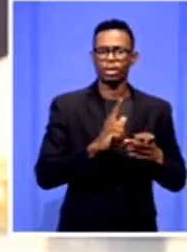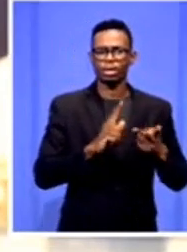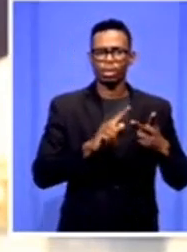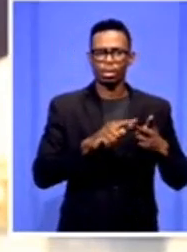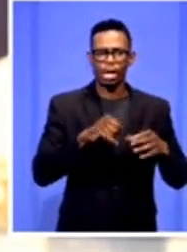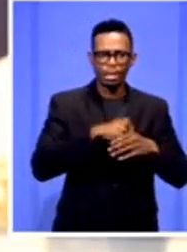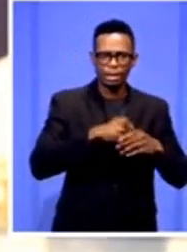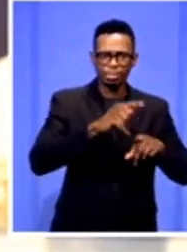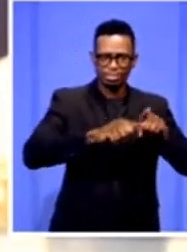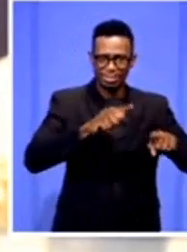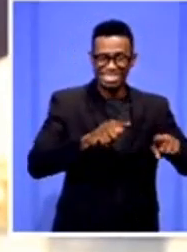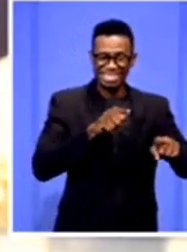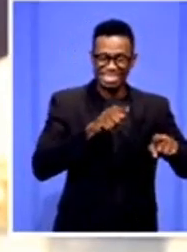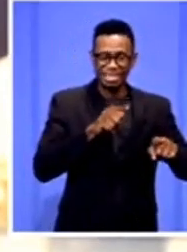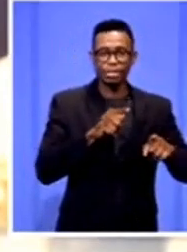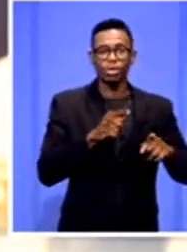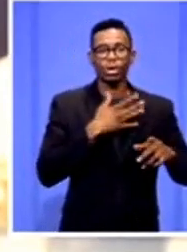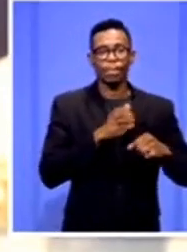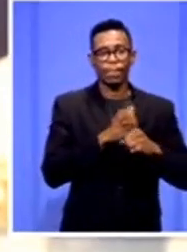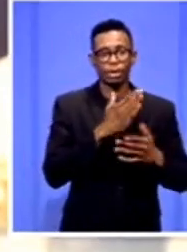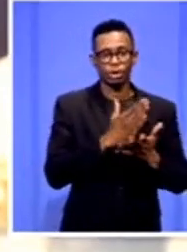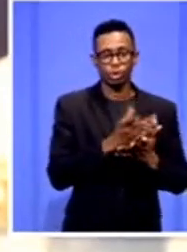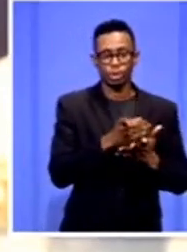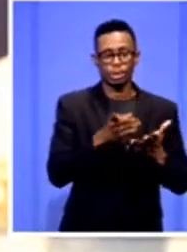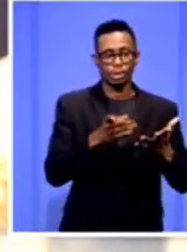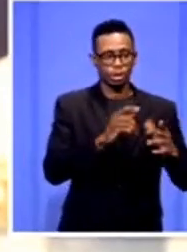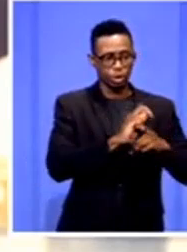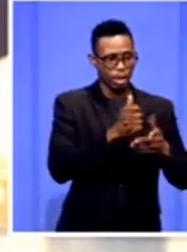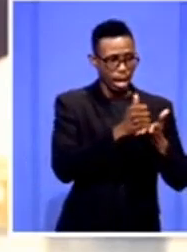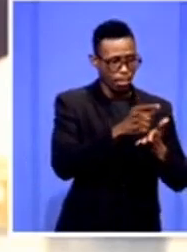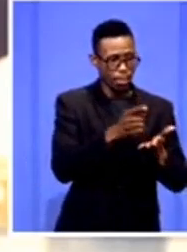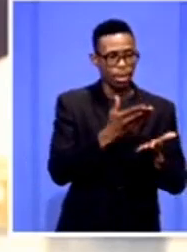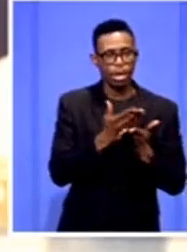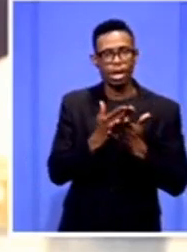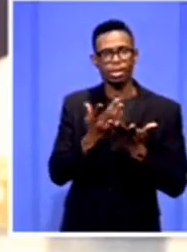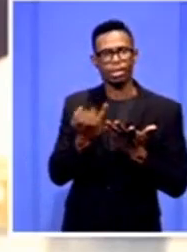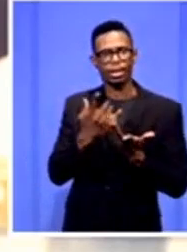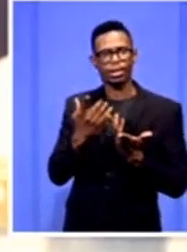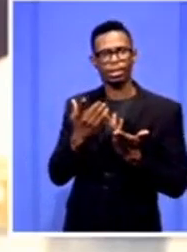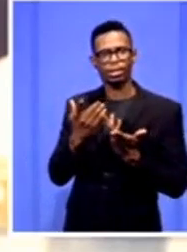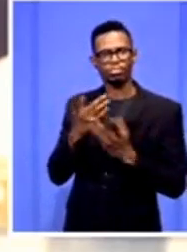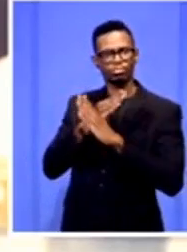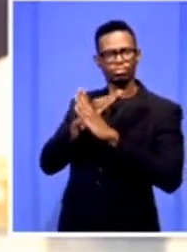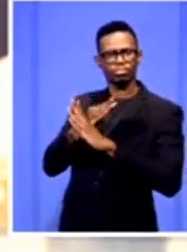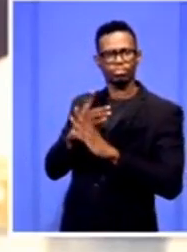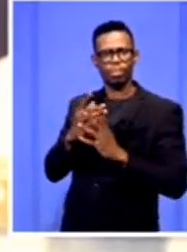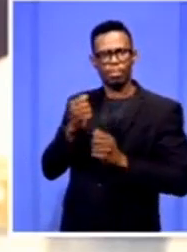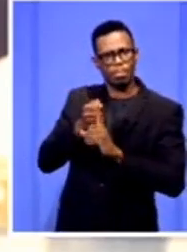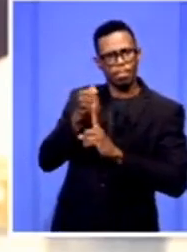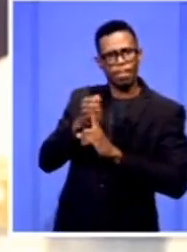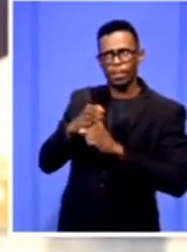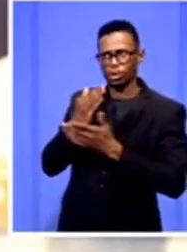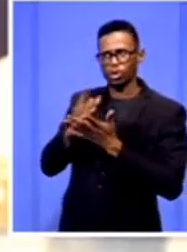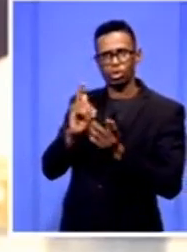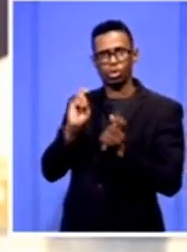mitigating the dangers of climate change. We are also with the International Labour Organization to determine opportunities and